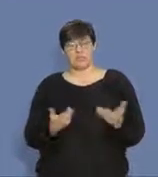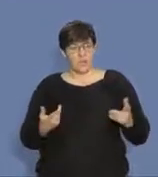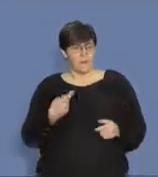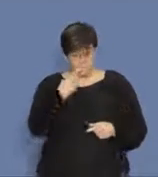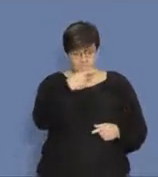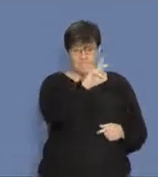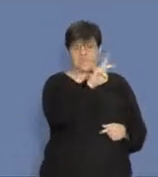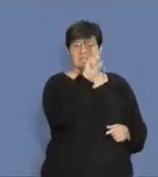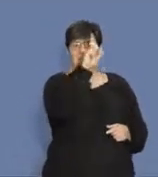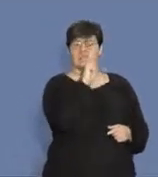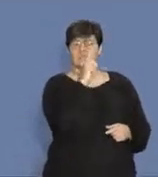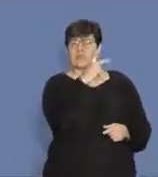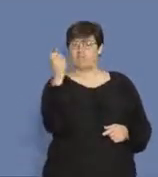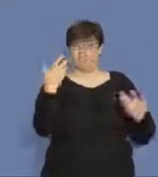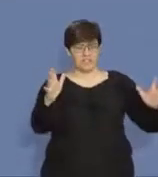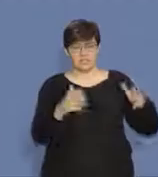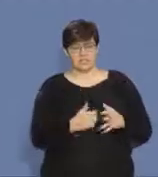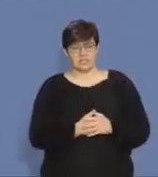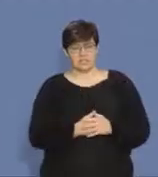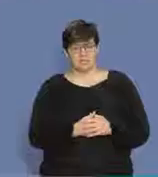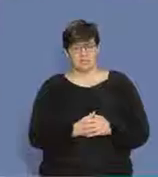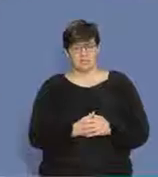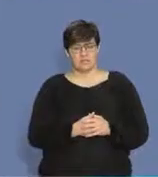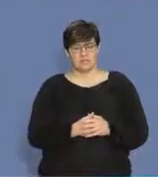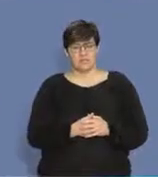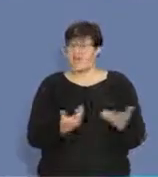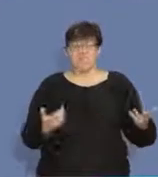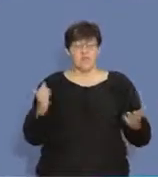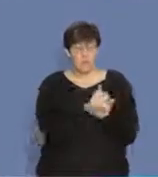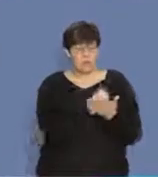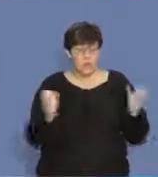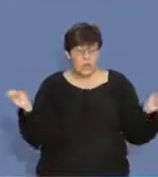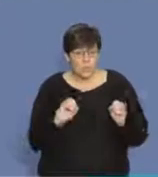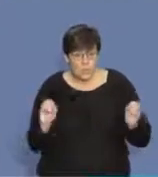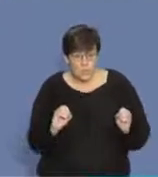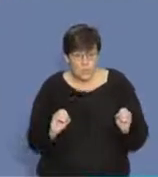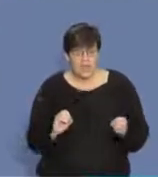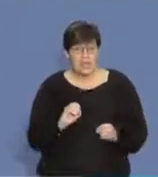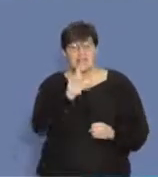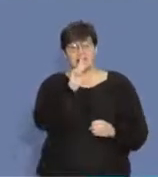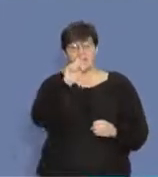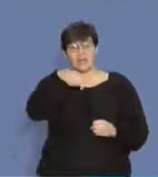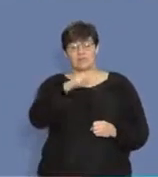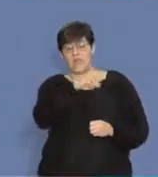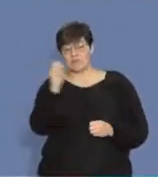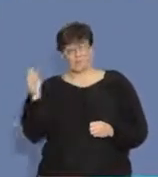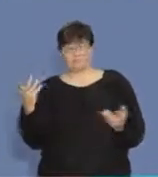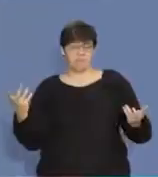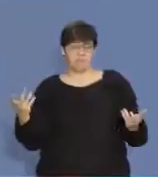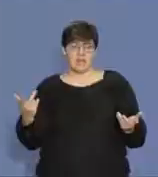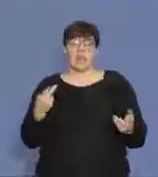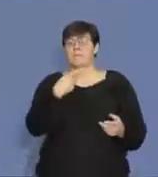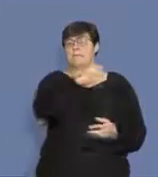paid an amount of 7,800. So clearly, if you were not registered for VAT, the full amount would have been just part of your